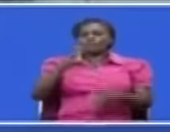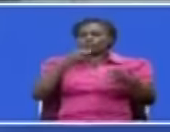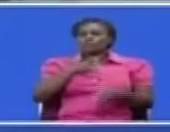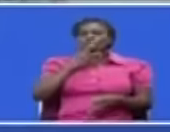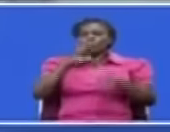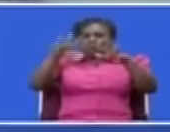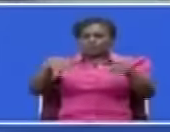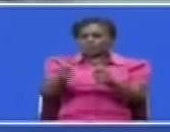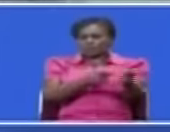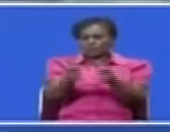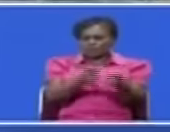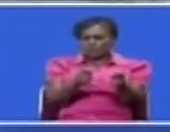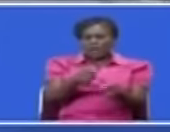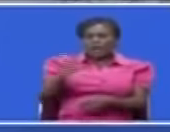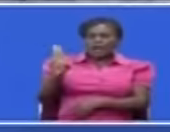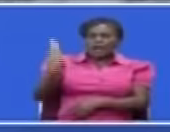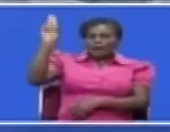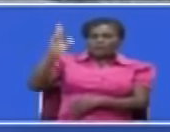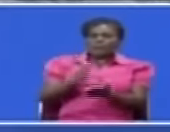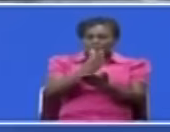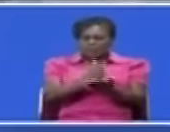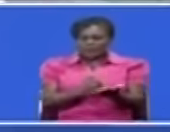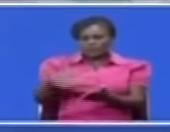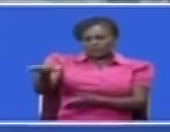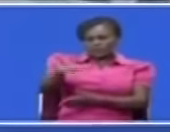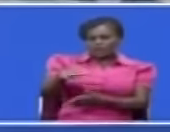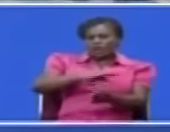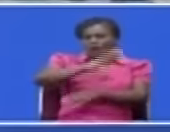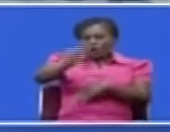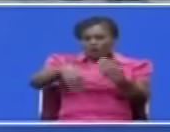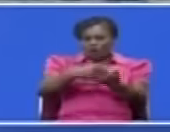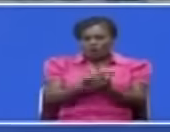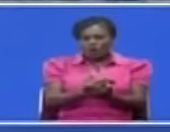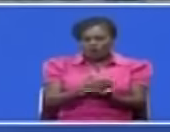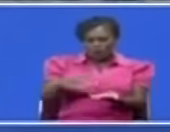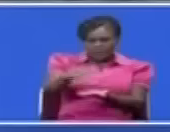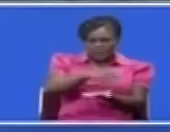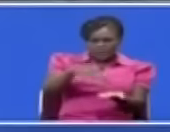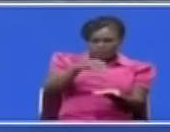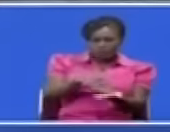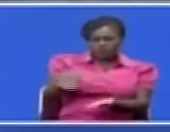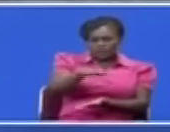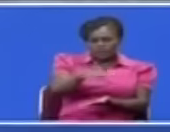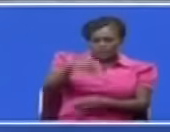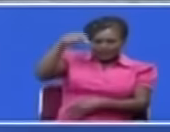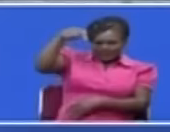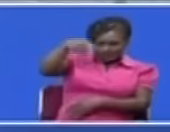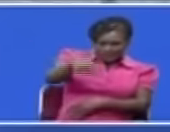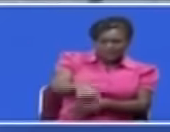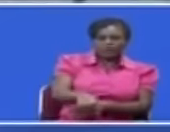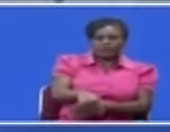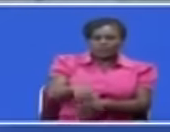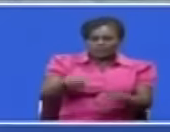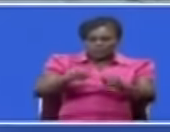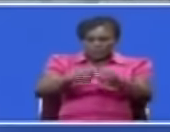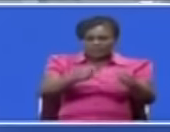a correlation between the upper part of the catchment area all through the middle catchment area to the downstream. The